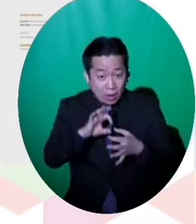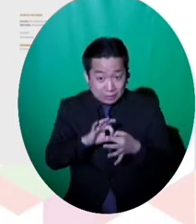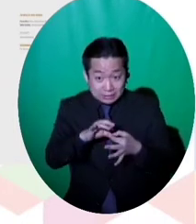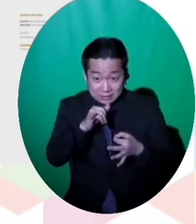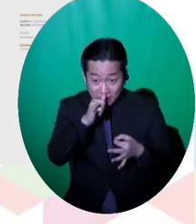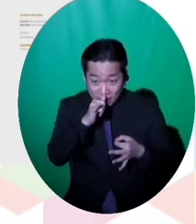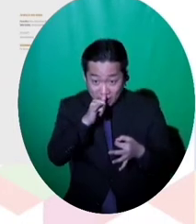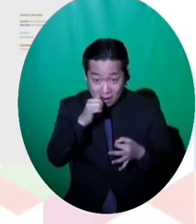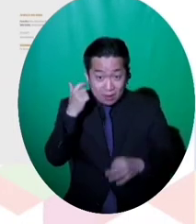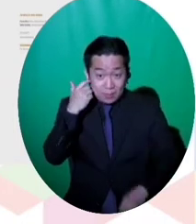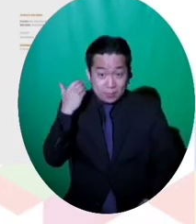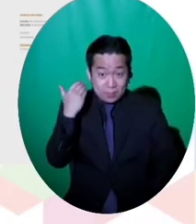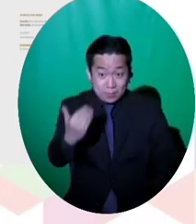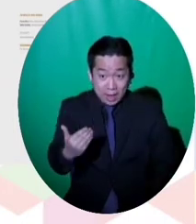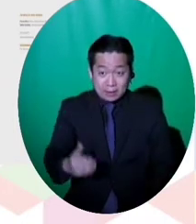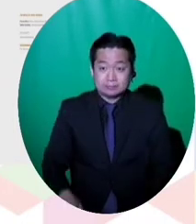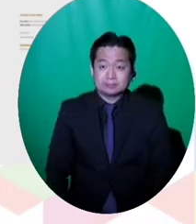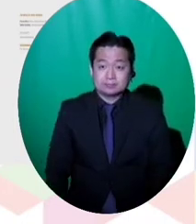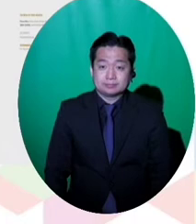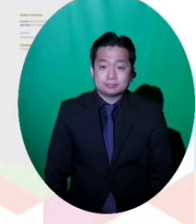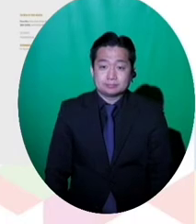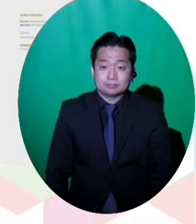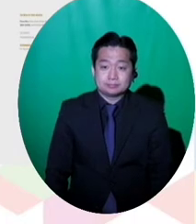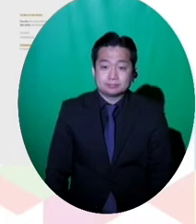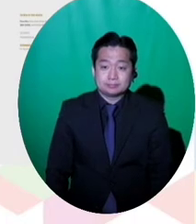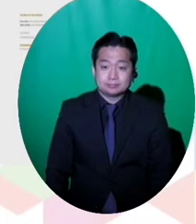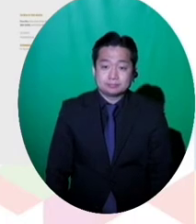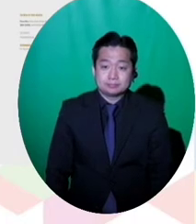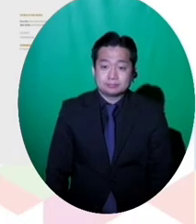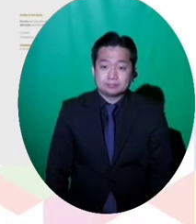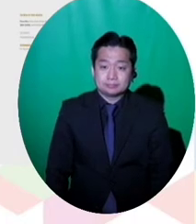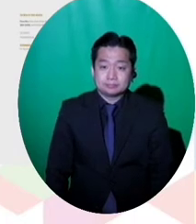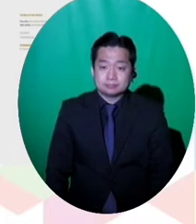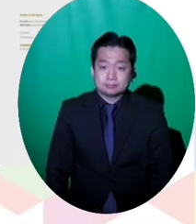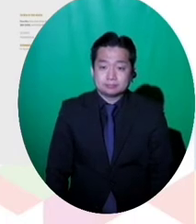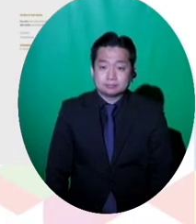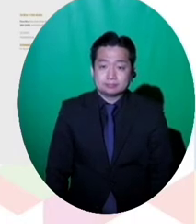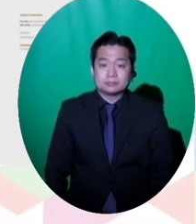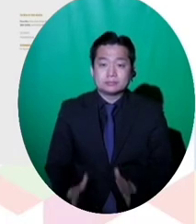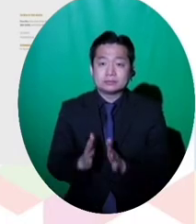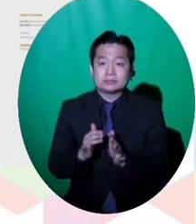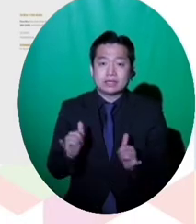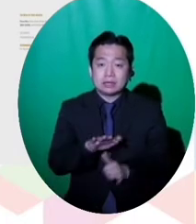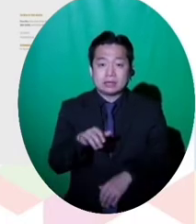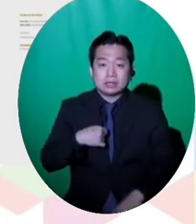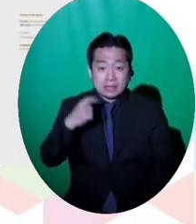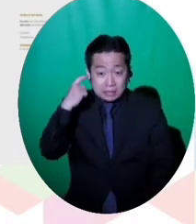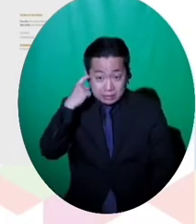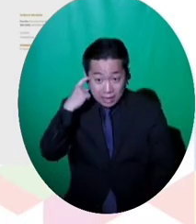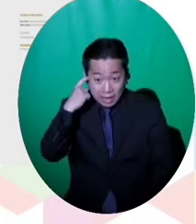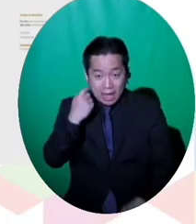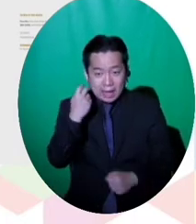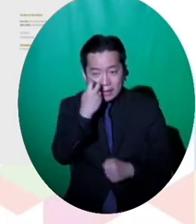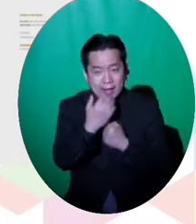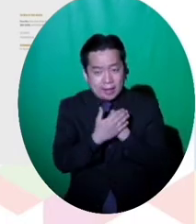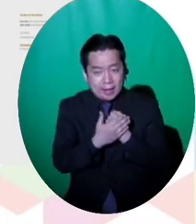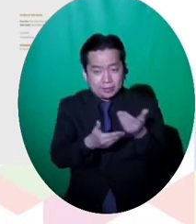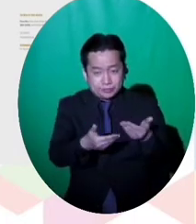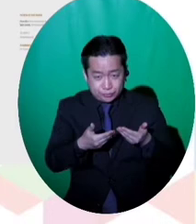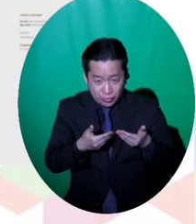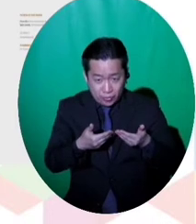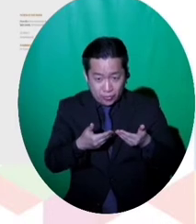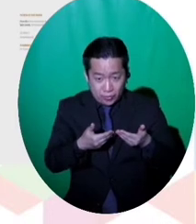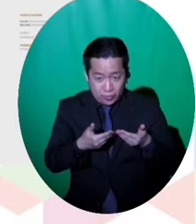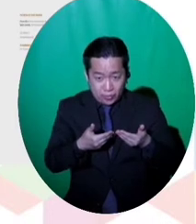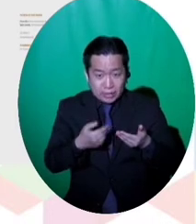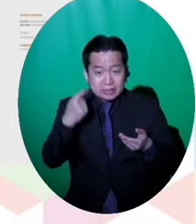they actually use the word care. They ask what officials think. And the median was that 64% of people disagreed